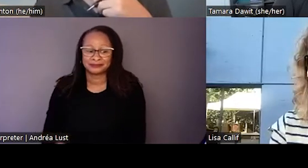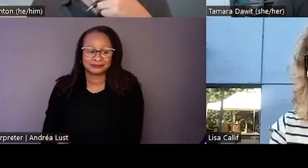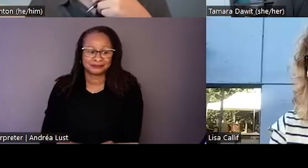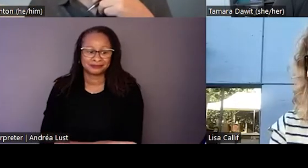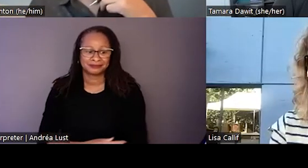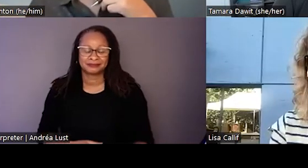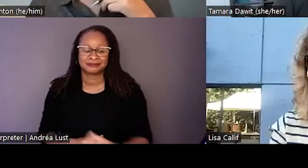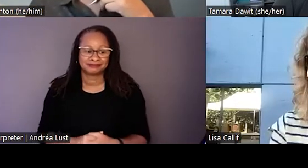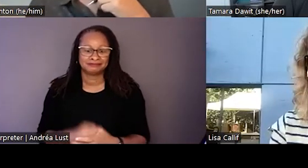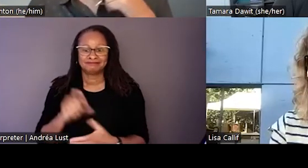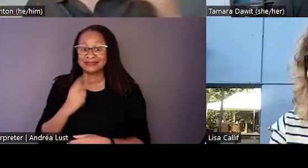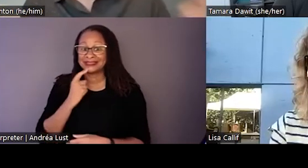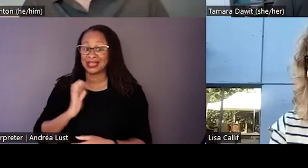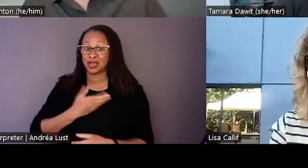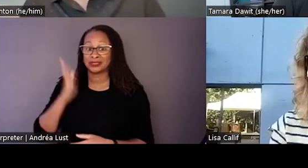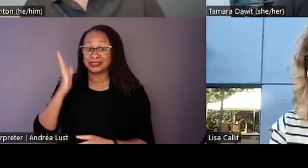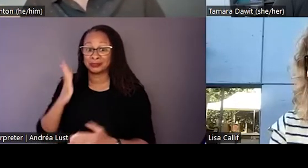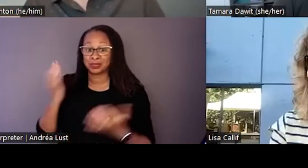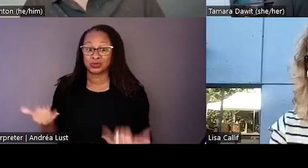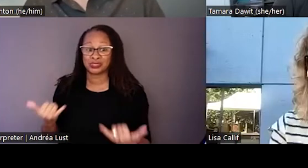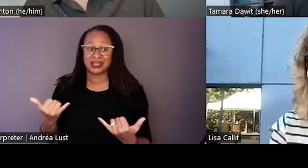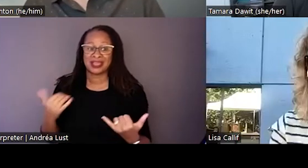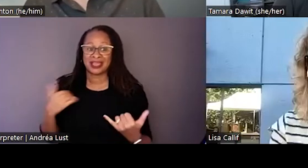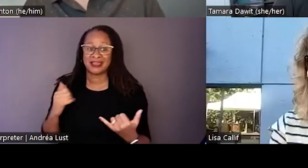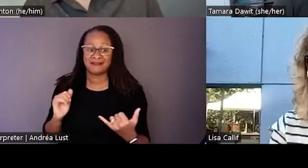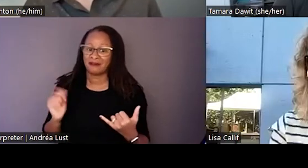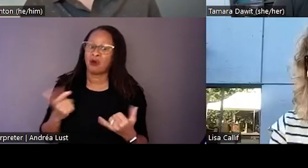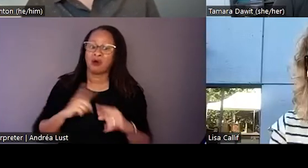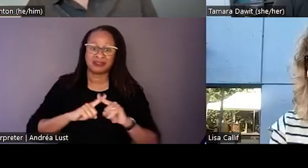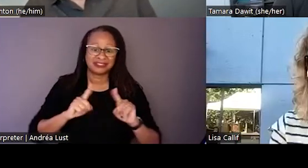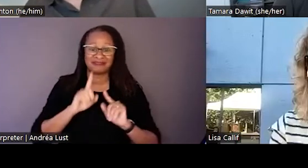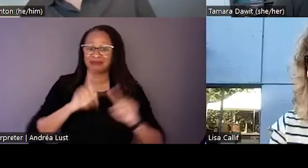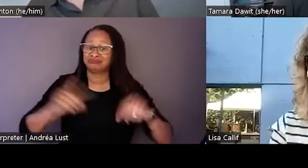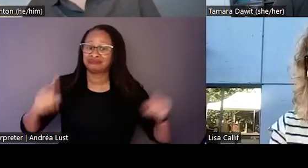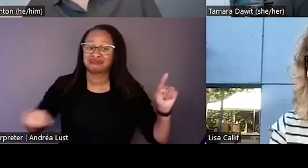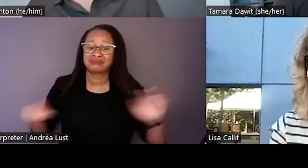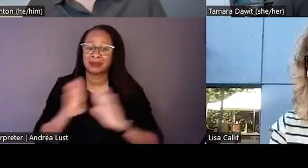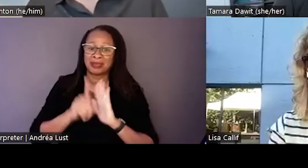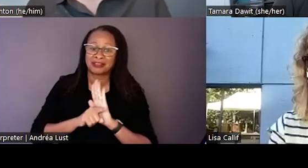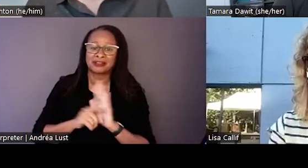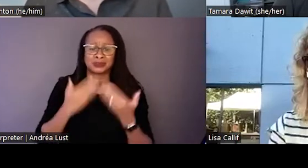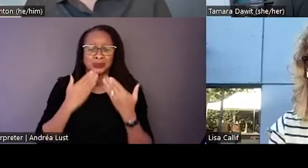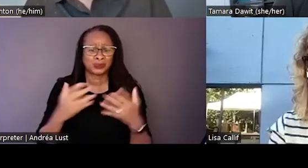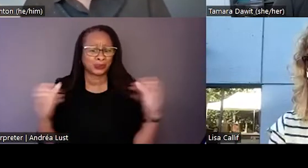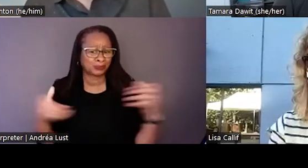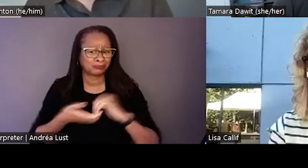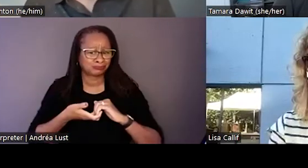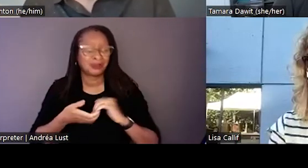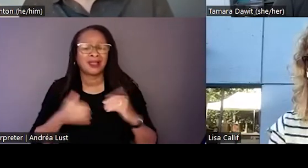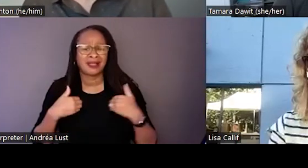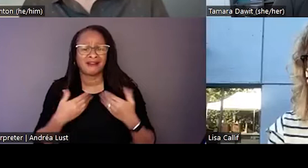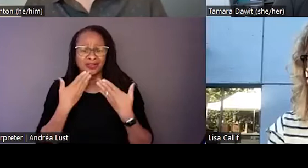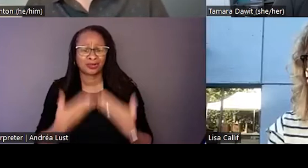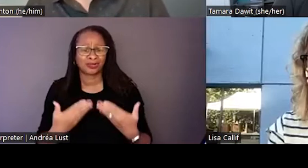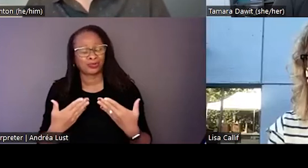I have to say that like our speakers today has all different backgrounds, which is a very good combination of having this